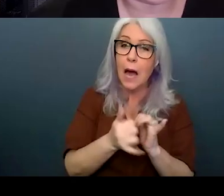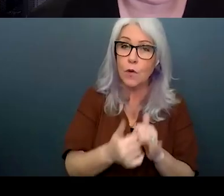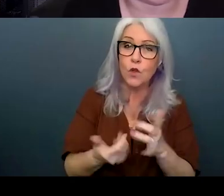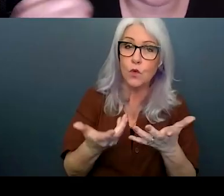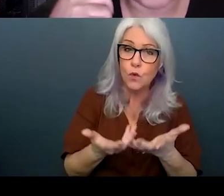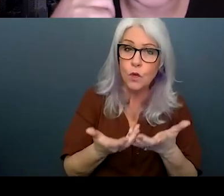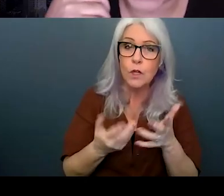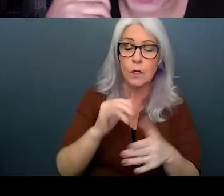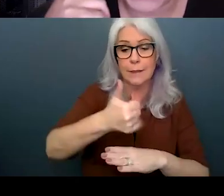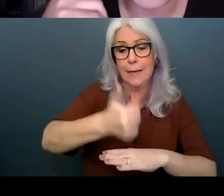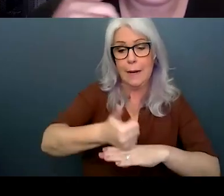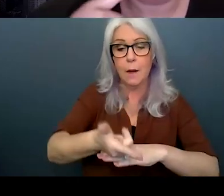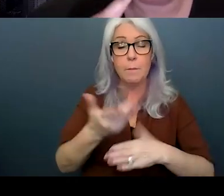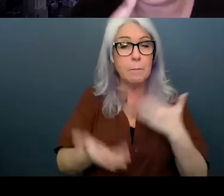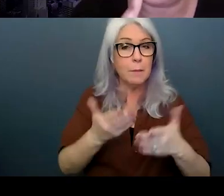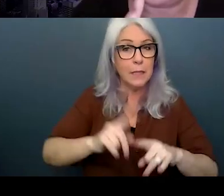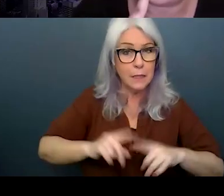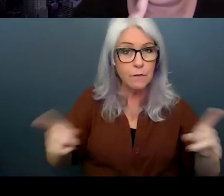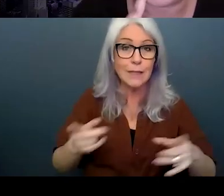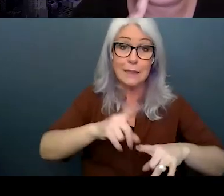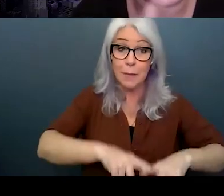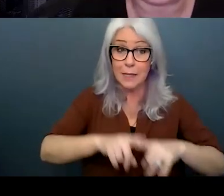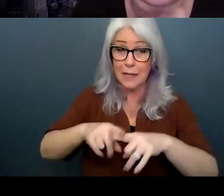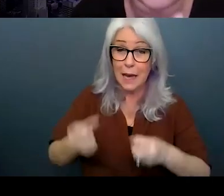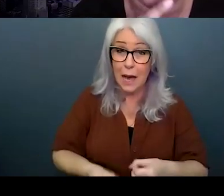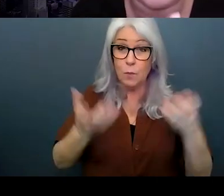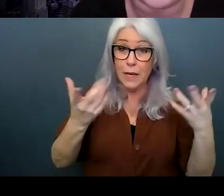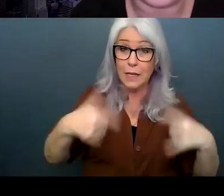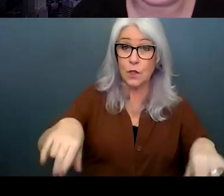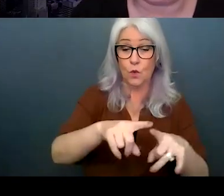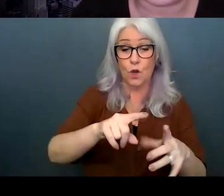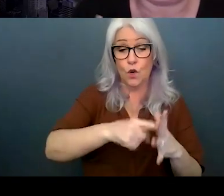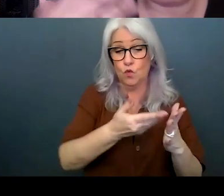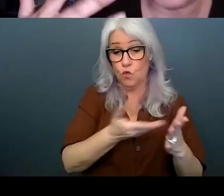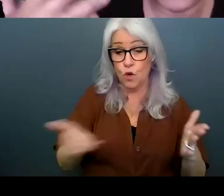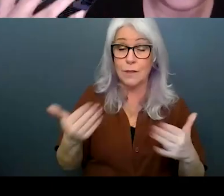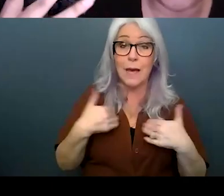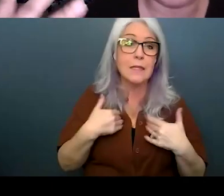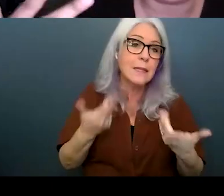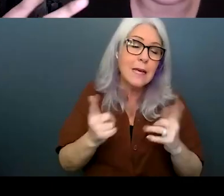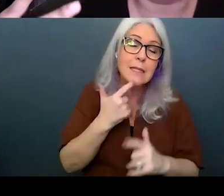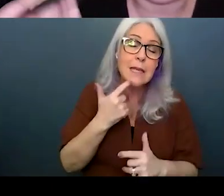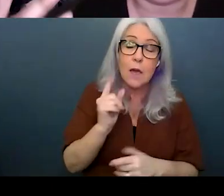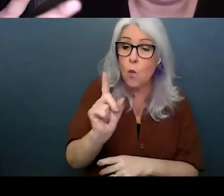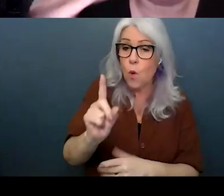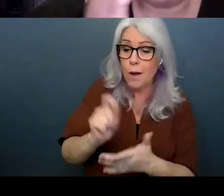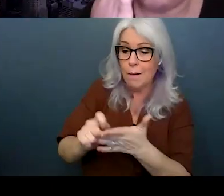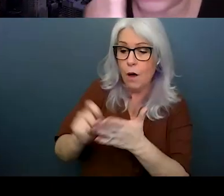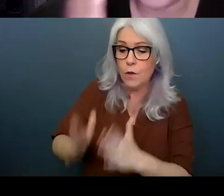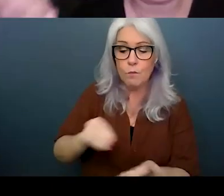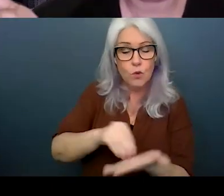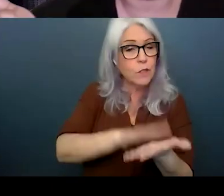of articles that your source has. So if your source just has one author, then you simply list that author's name and